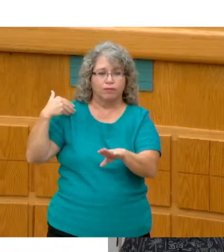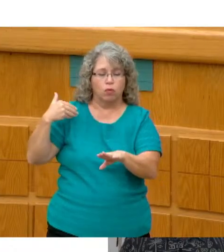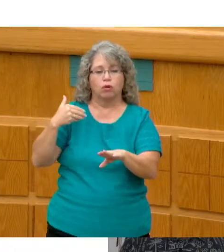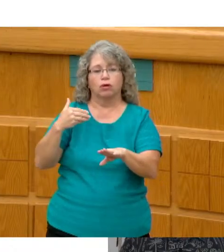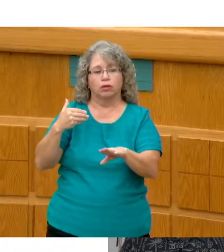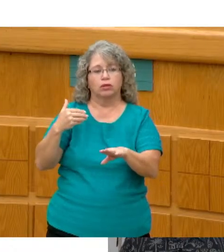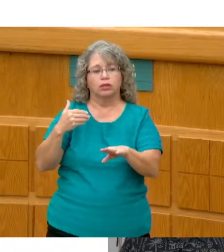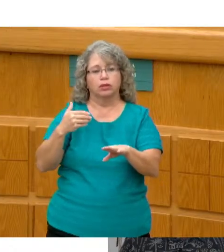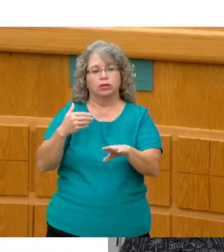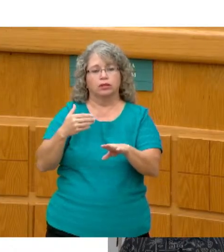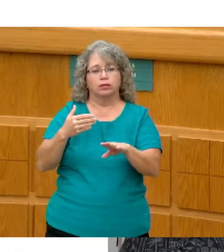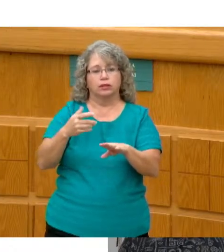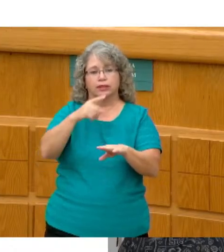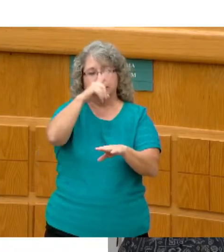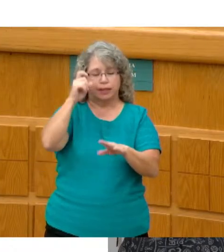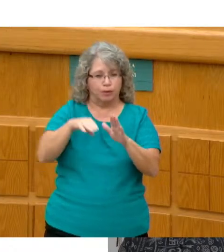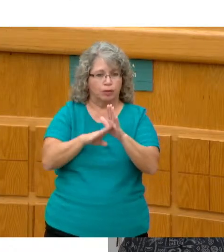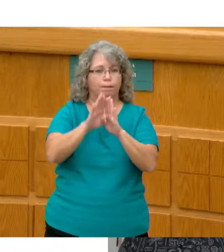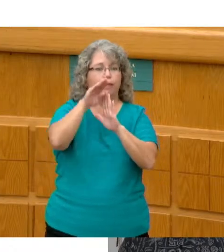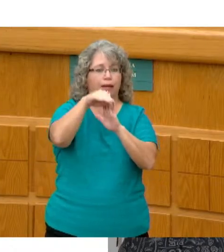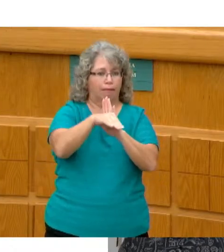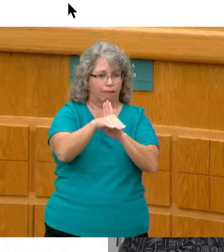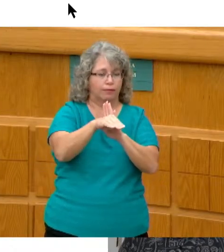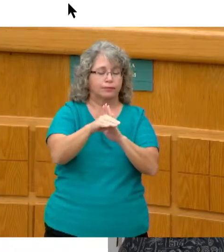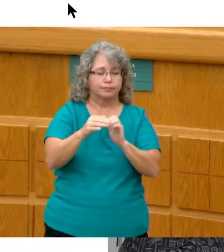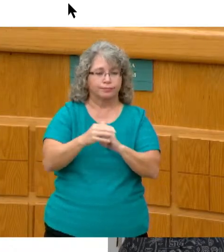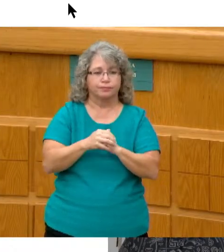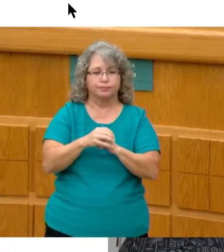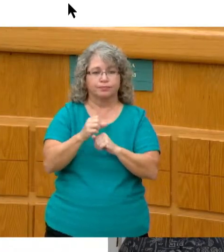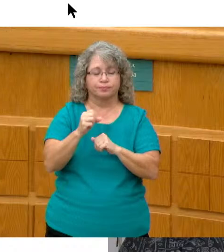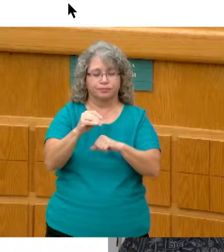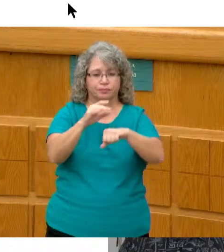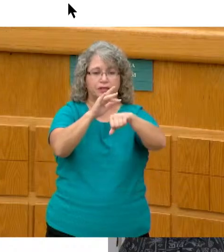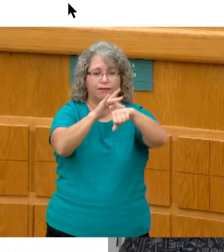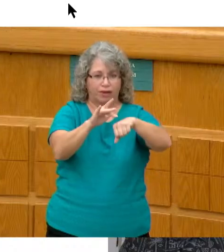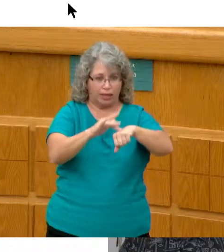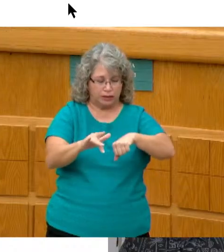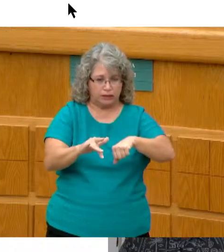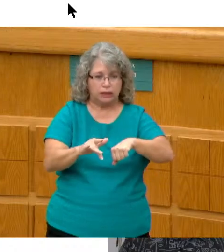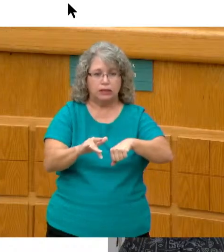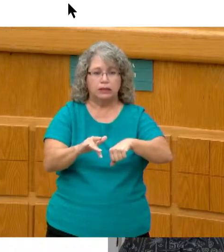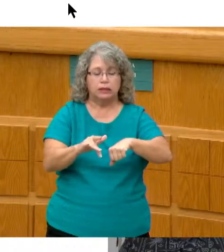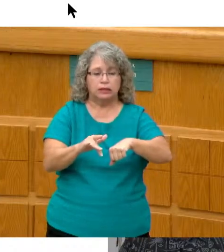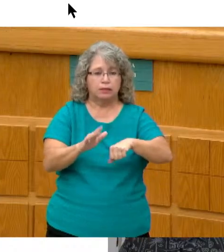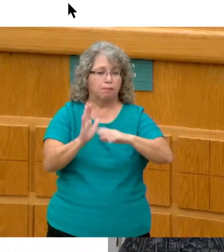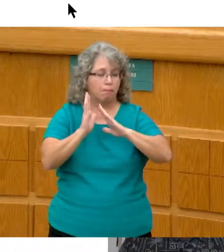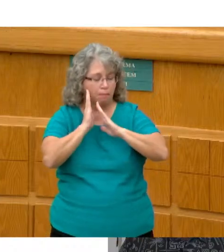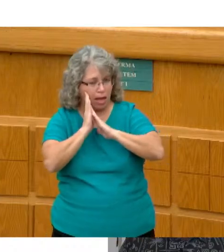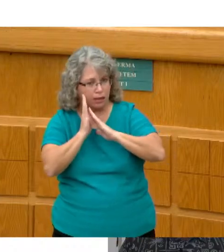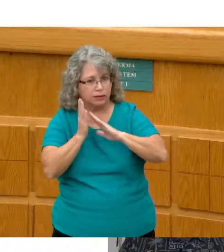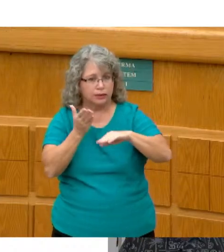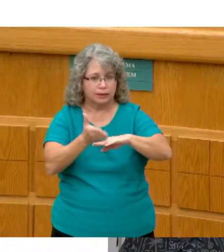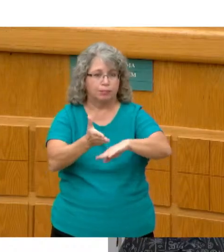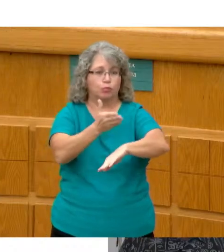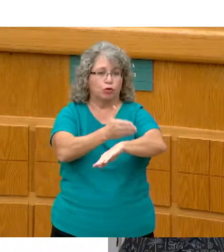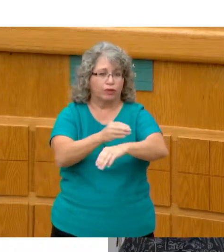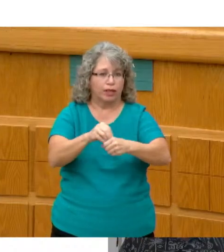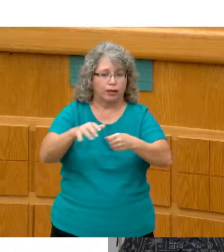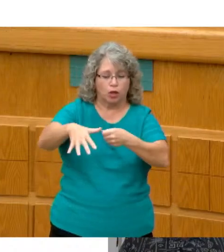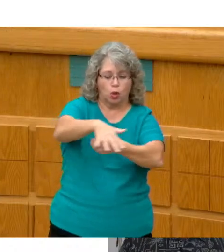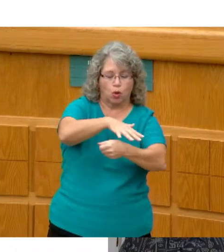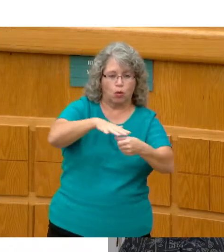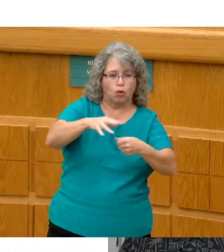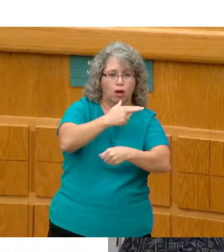summer peak that we just went through. So the vacancy is improving in our local hospitals, and we hope that that will continue to